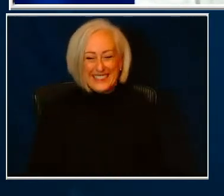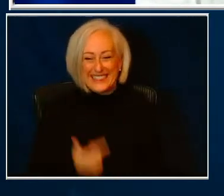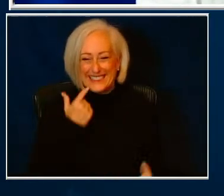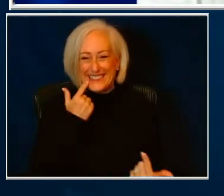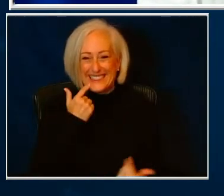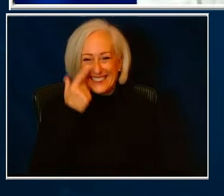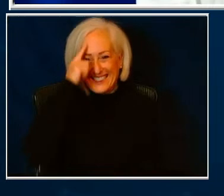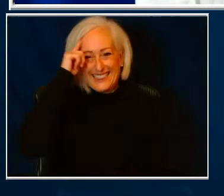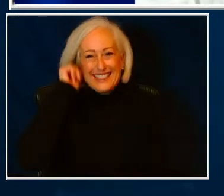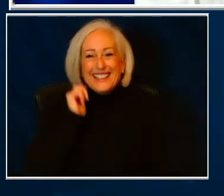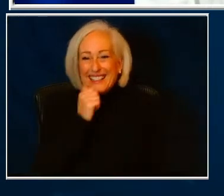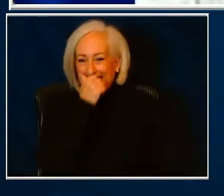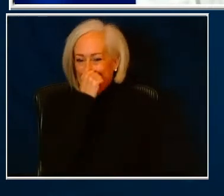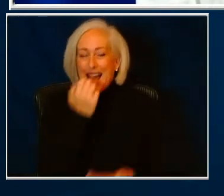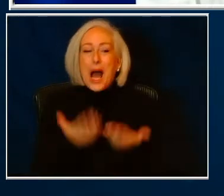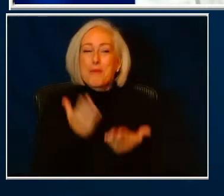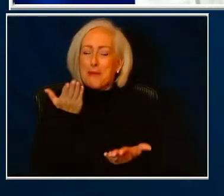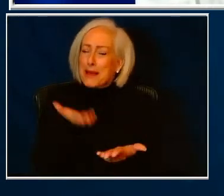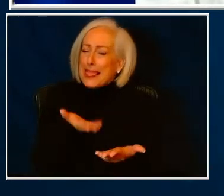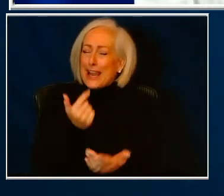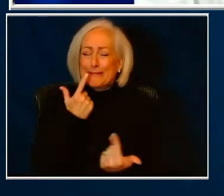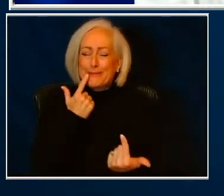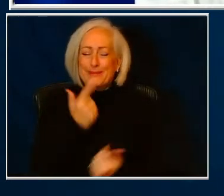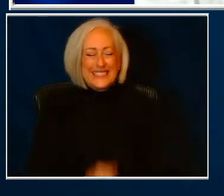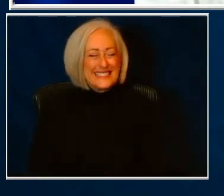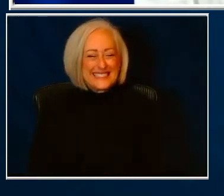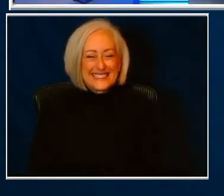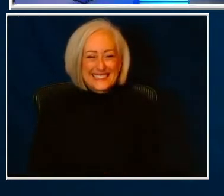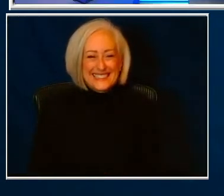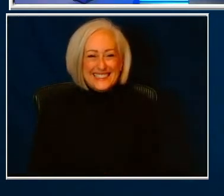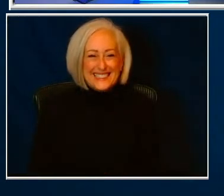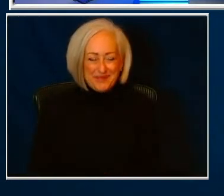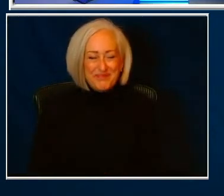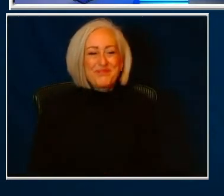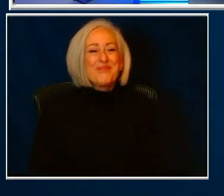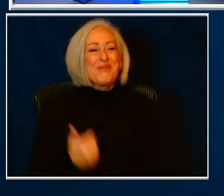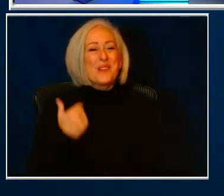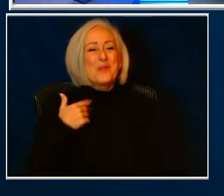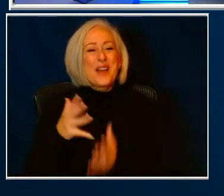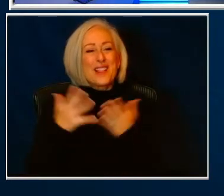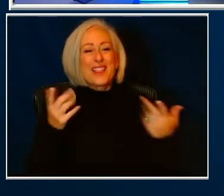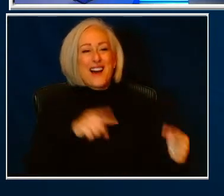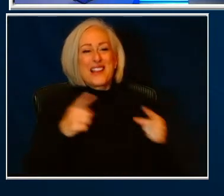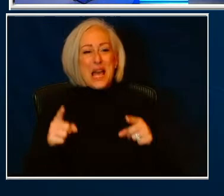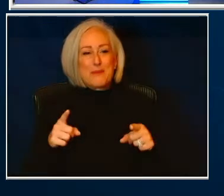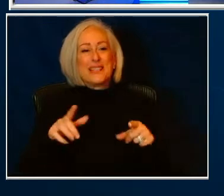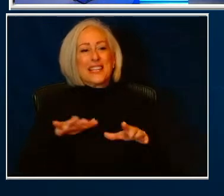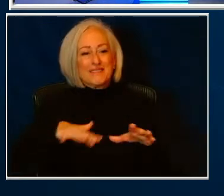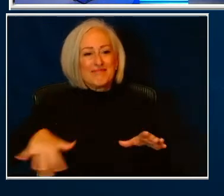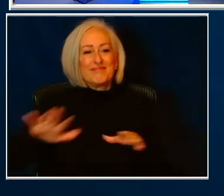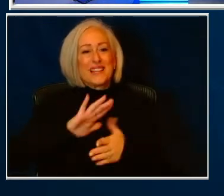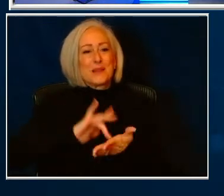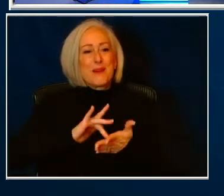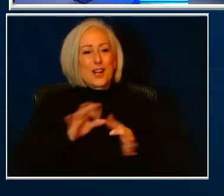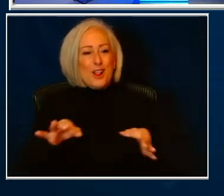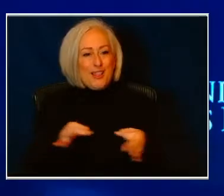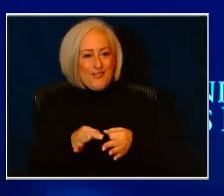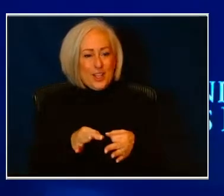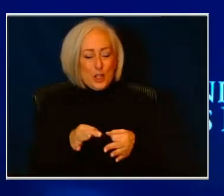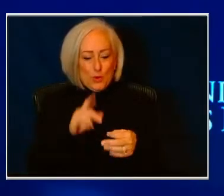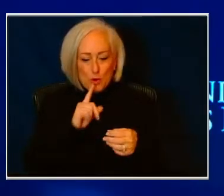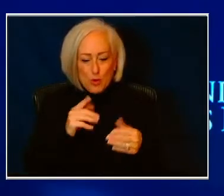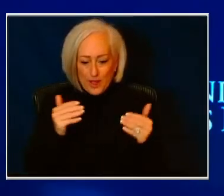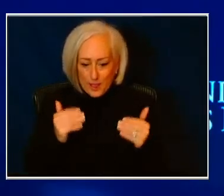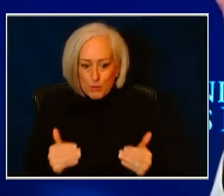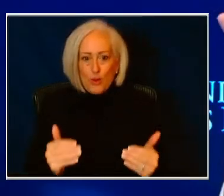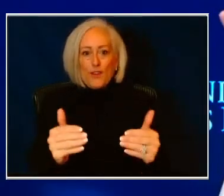Nice. I think I'm probably there. Yeah. But yeah, there's a lot happening in the field to try to we're really moving things forward on that,